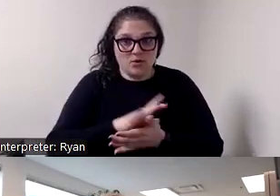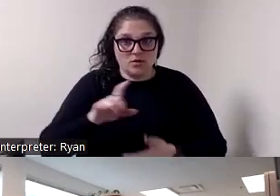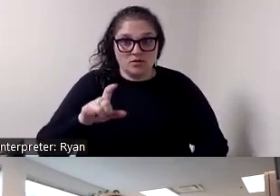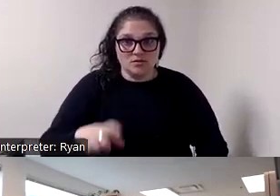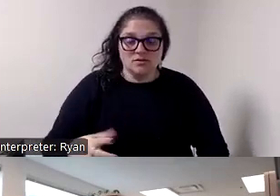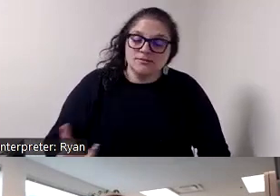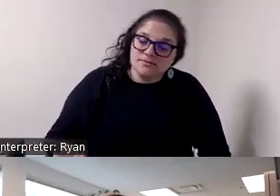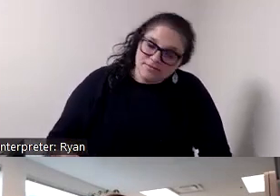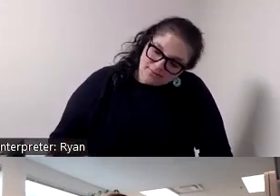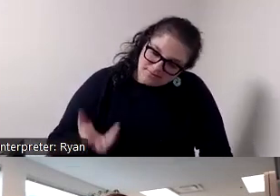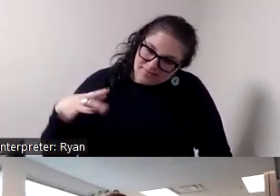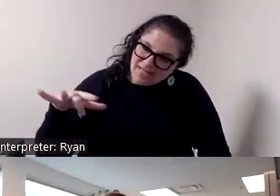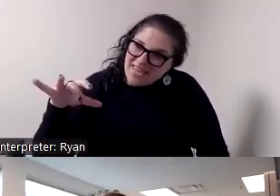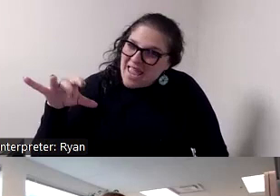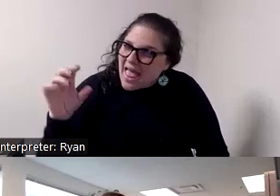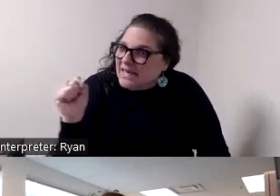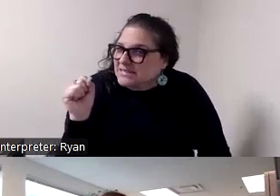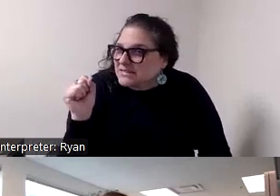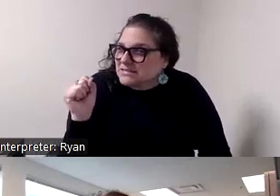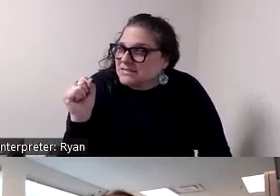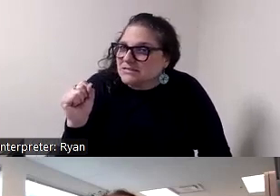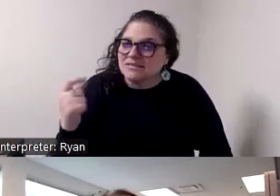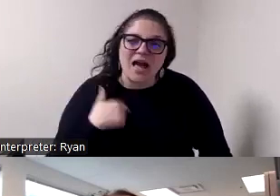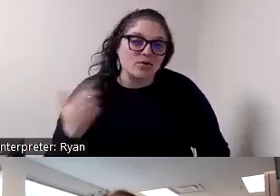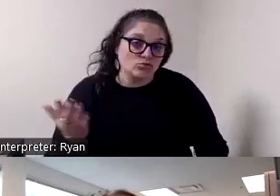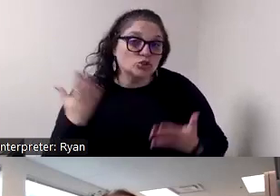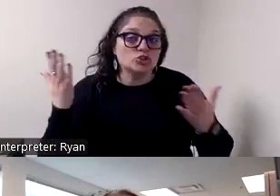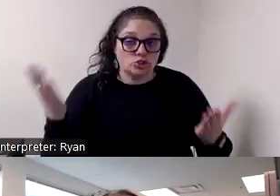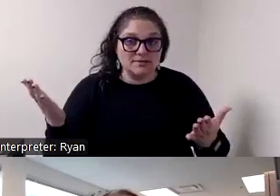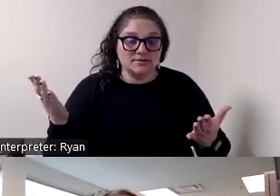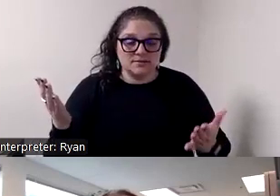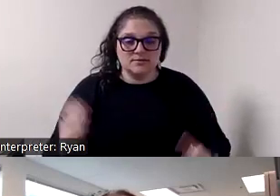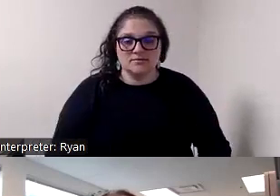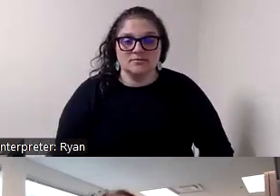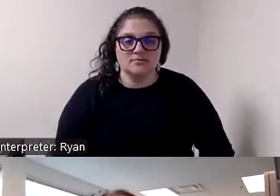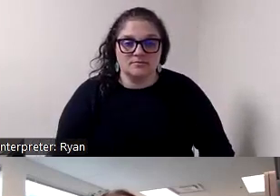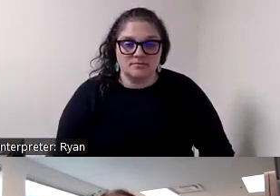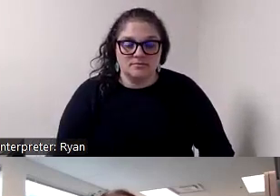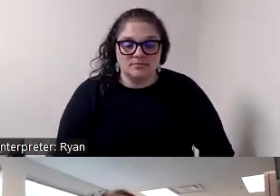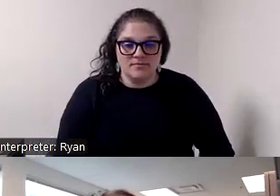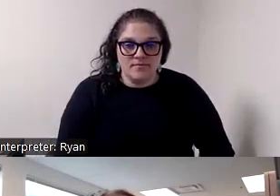Now, yes, I would suggest it. Typically, if,